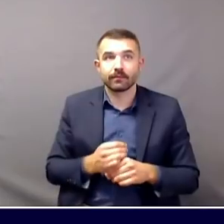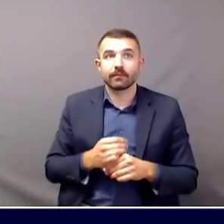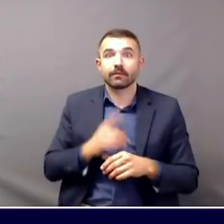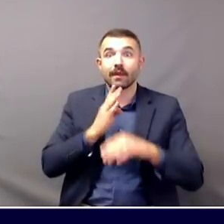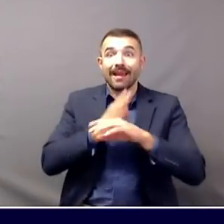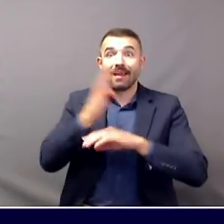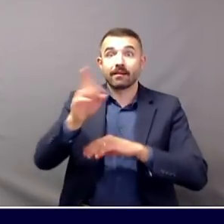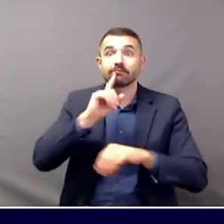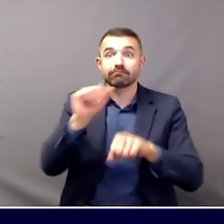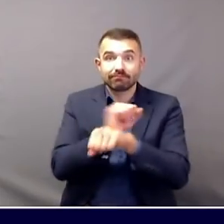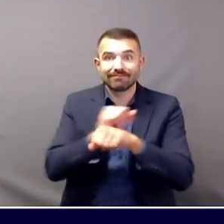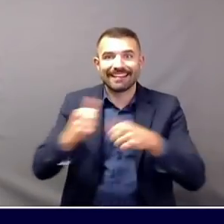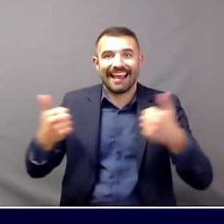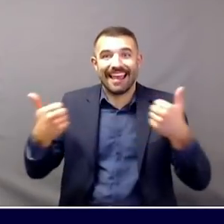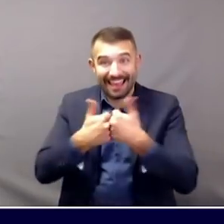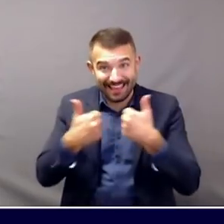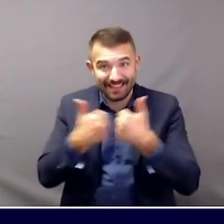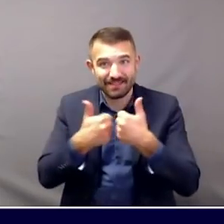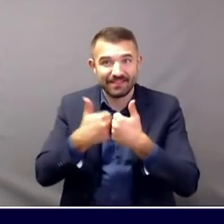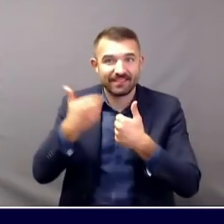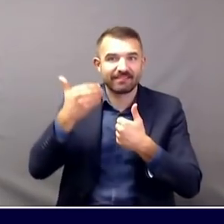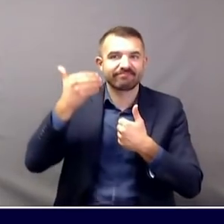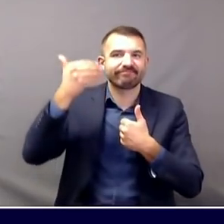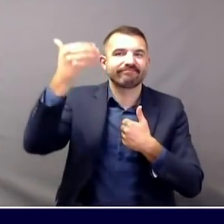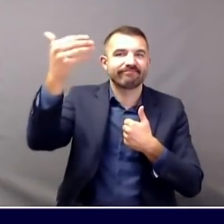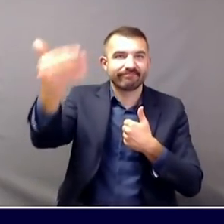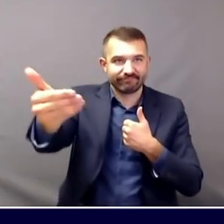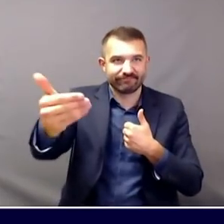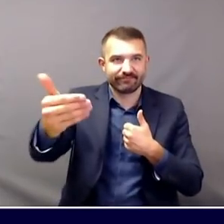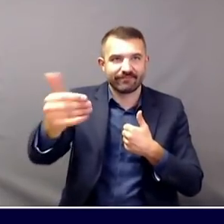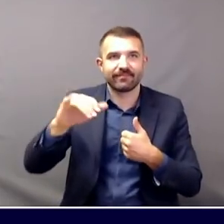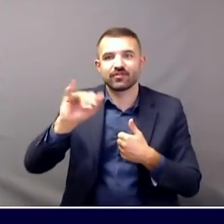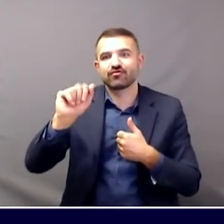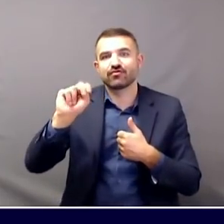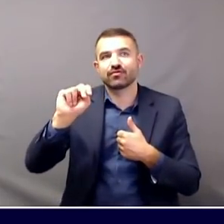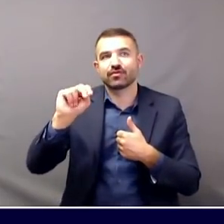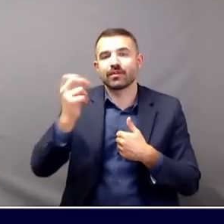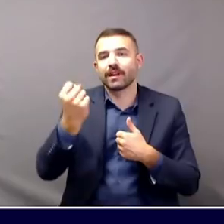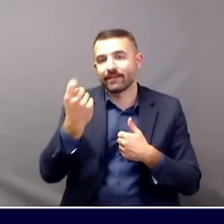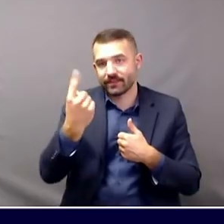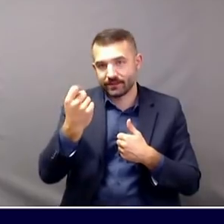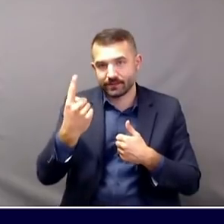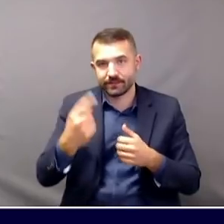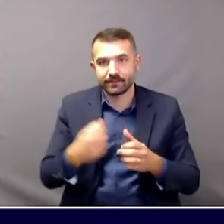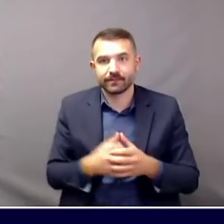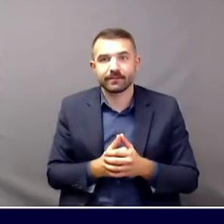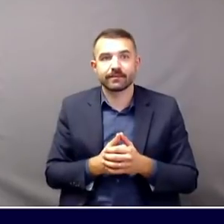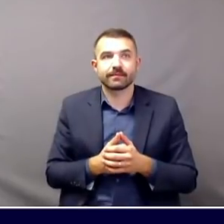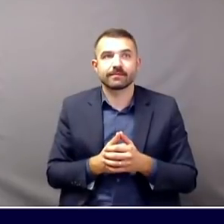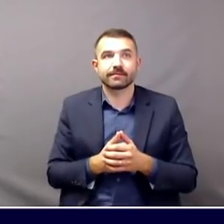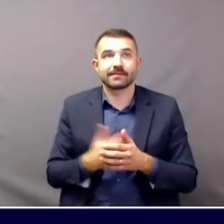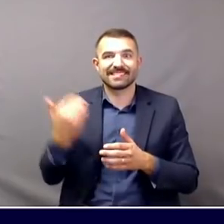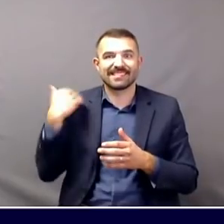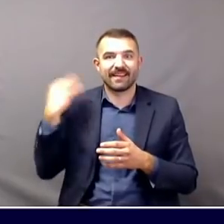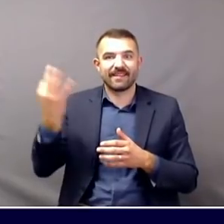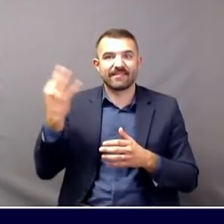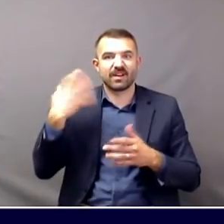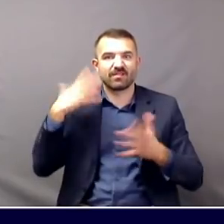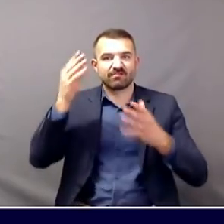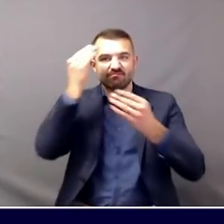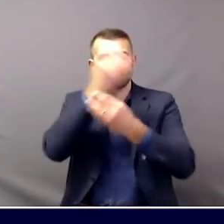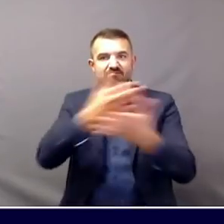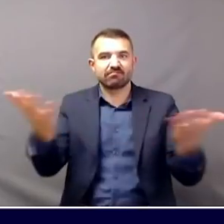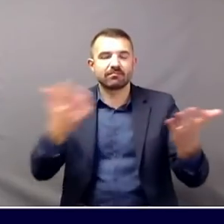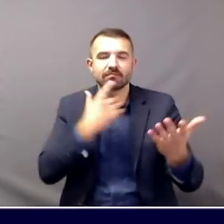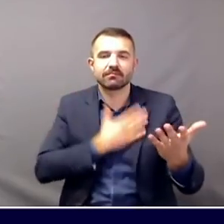11th. So that's our guidance that we put out last Friday. We do believe that taking this kind of break for these 3 to 4